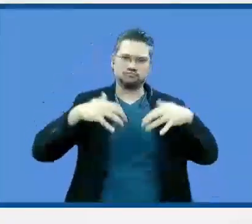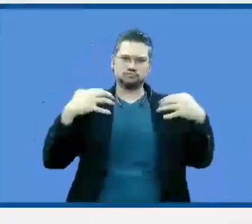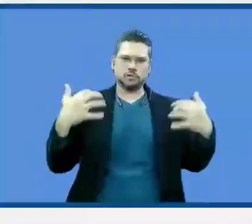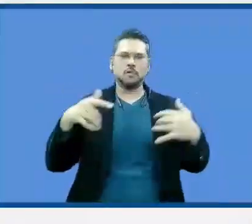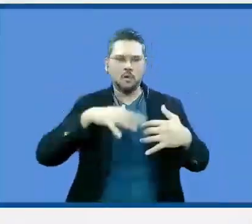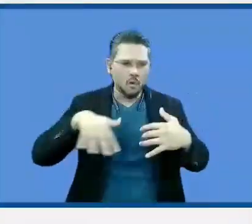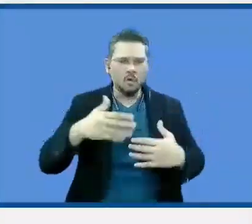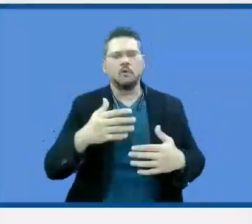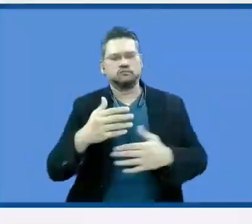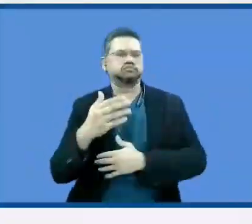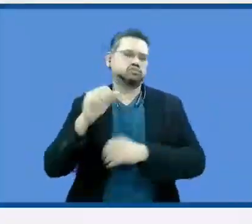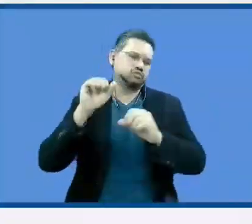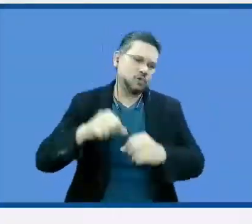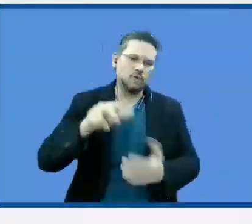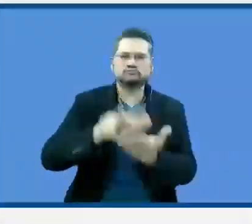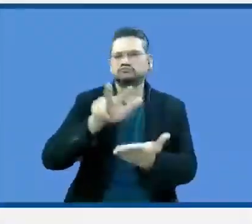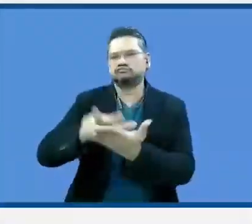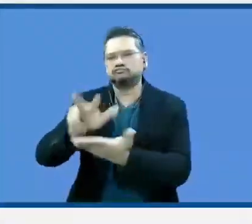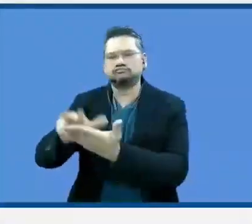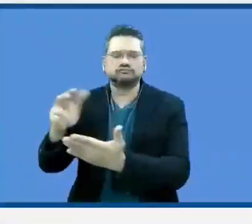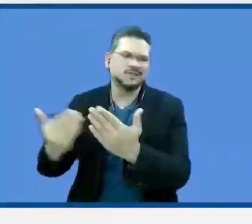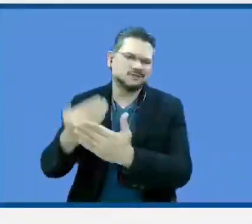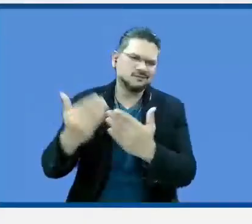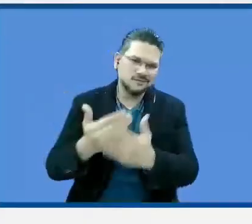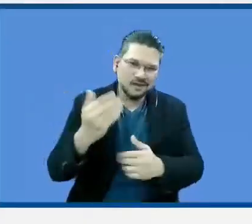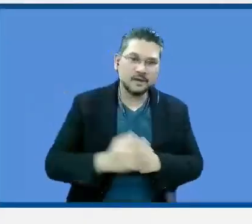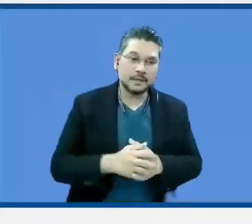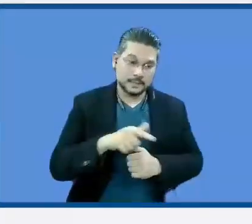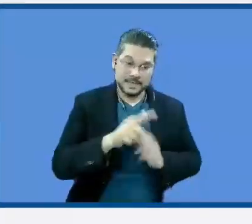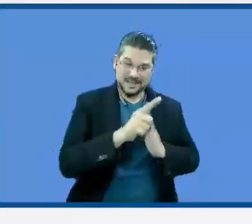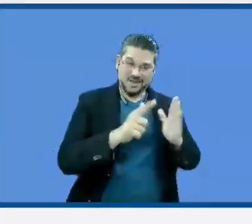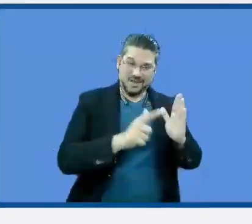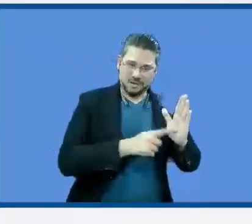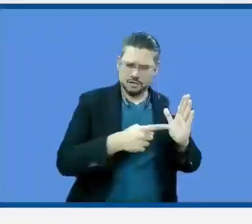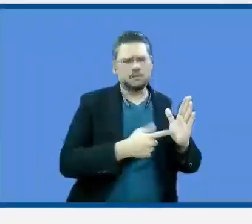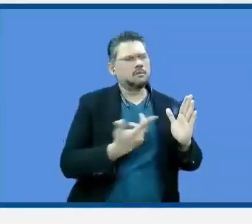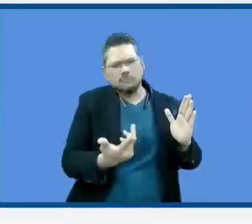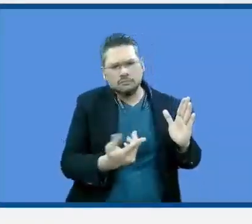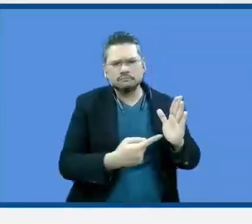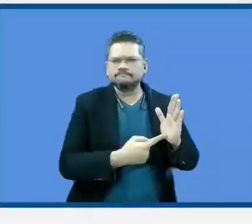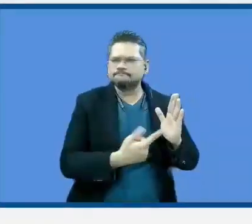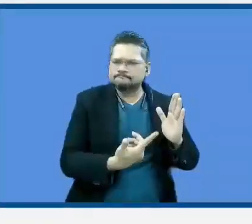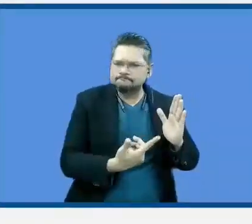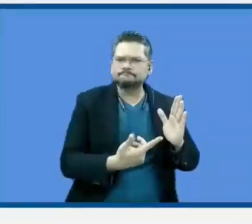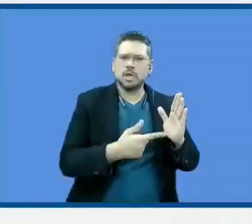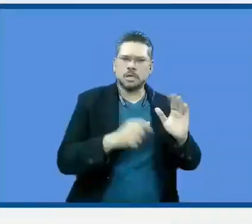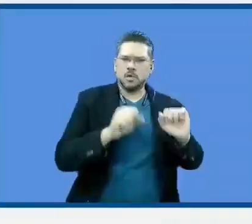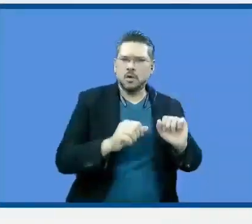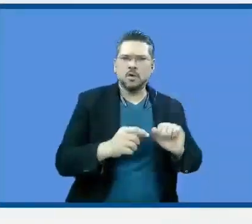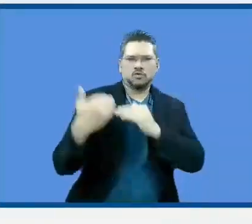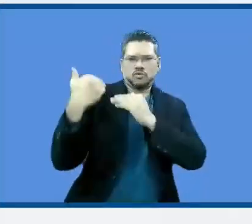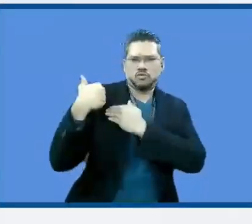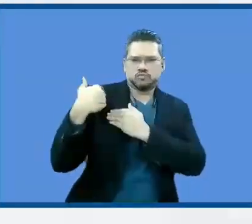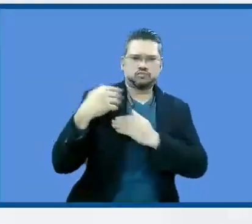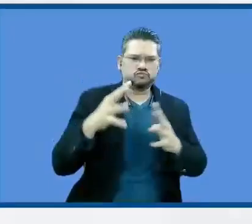public policies. This law also sets a responsibility framework for this